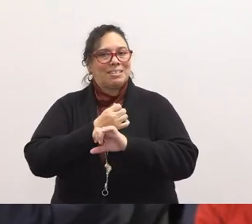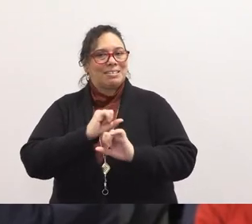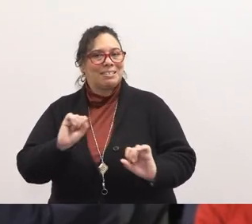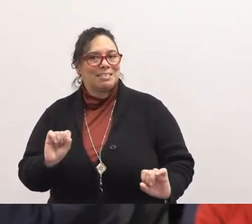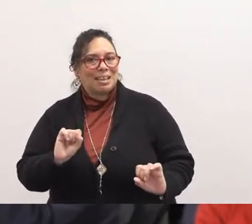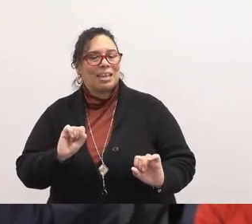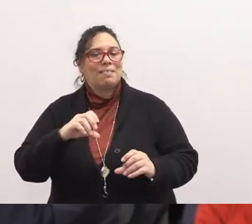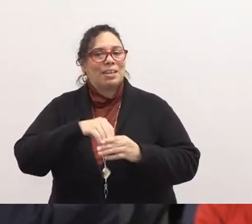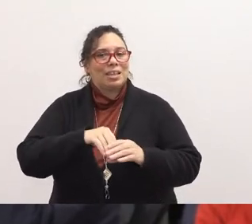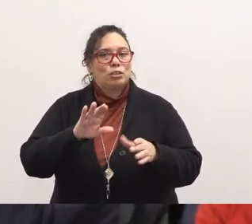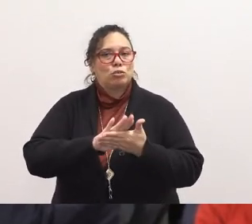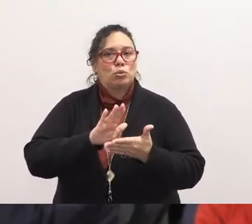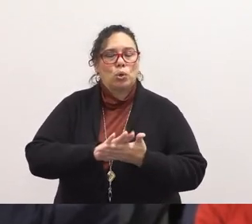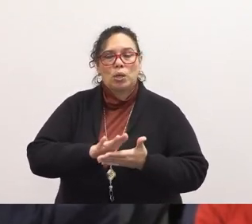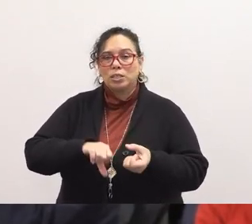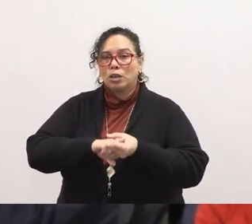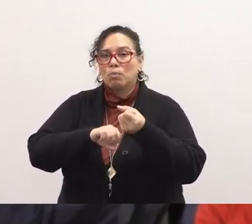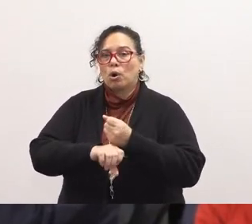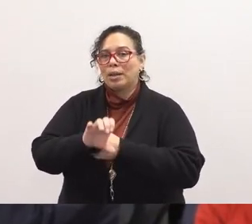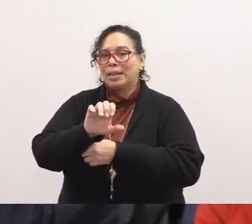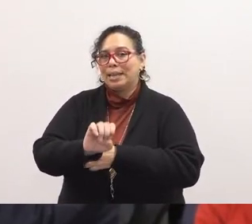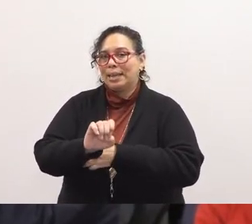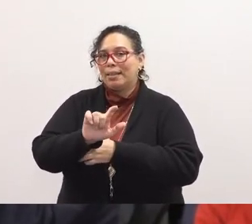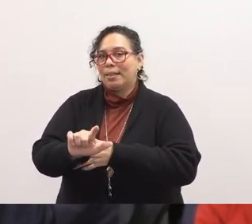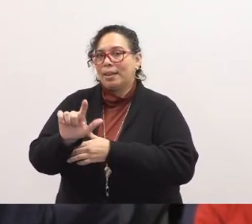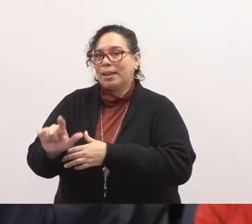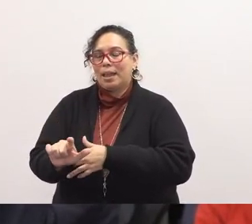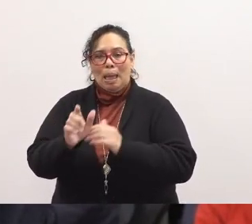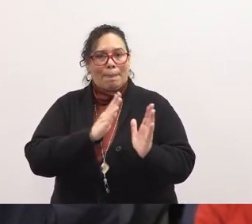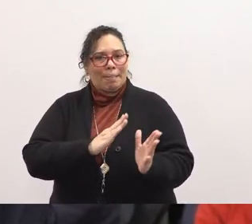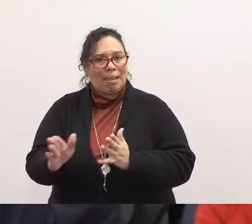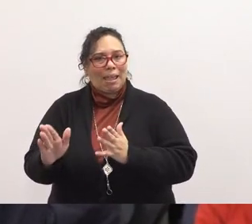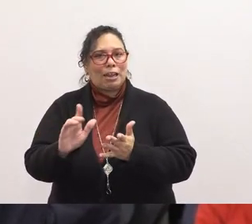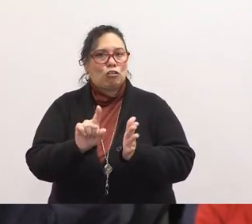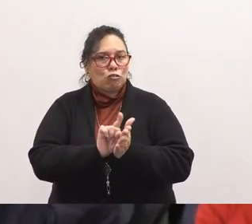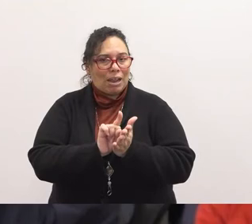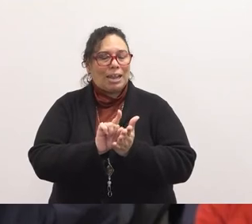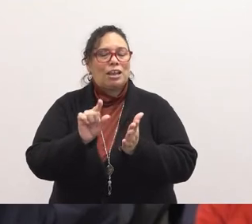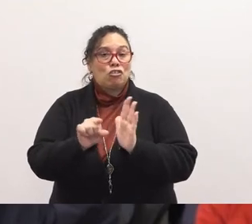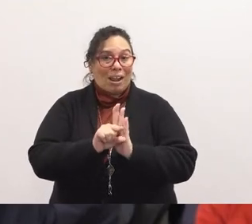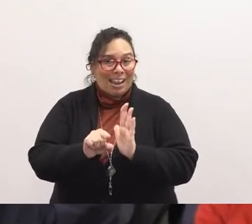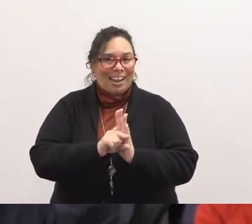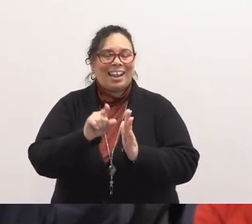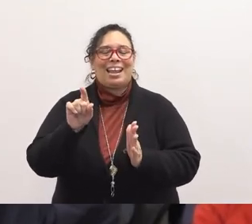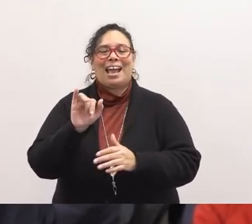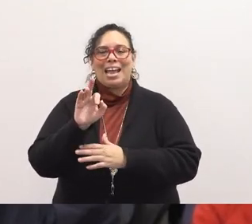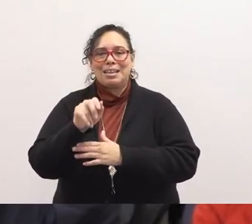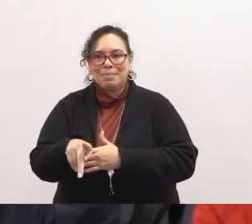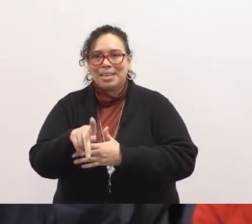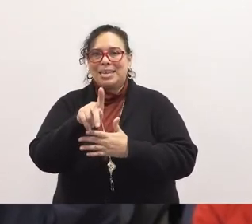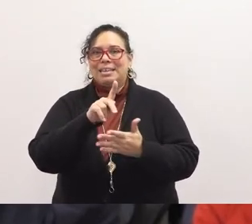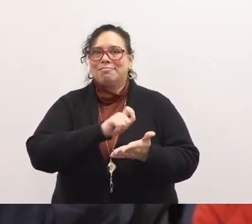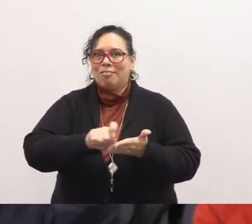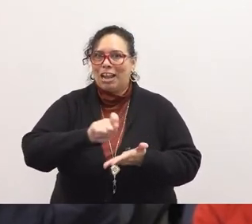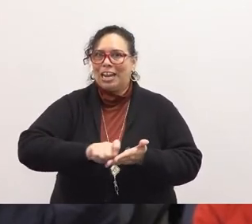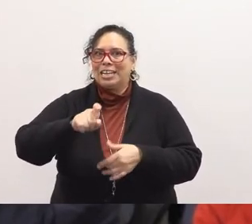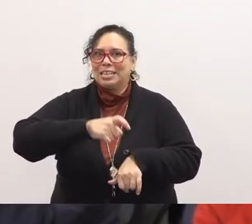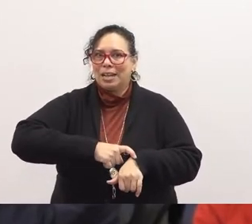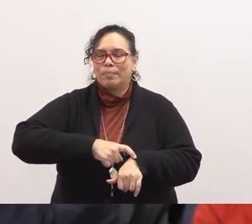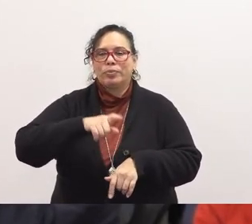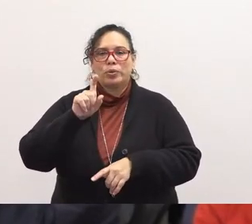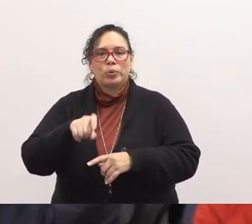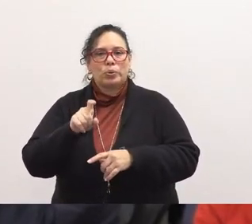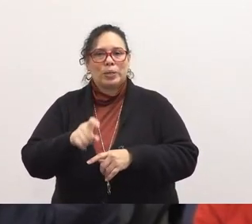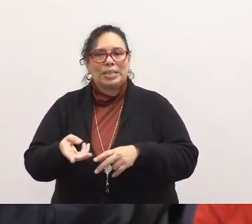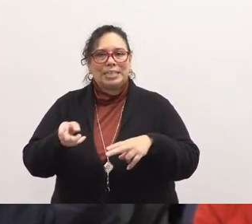to support English language learners, and planning, grading, and IEP writing time. We also need to increase the number of counselors, psychologists,